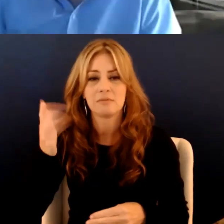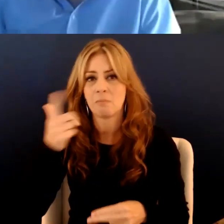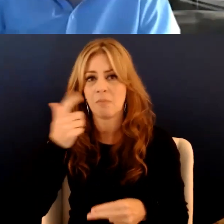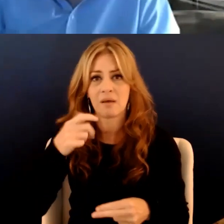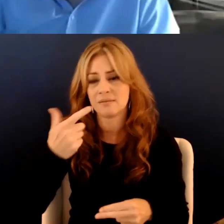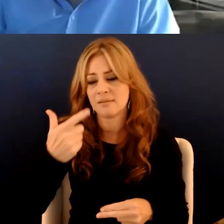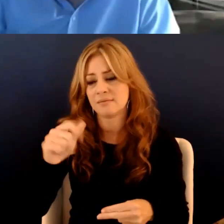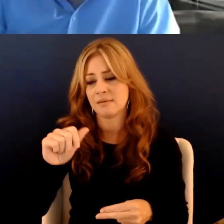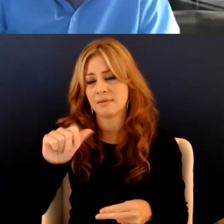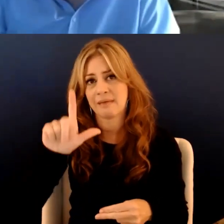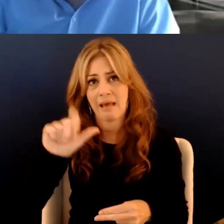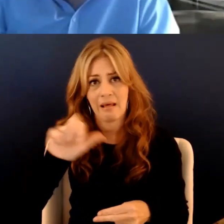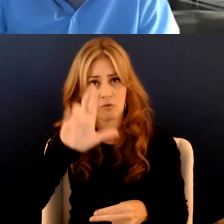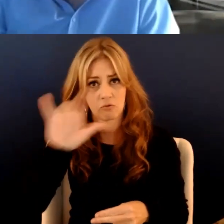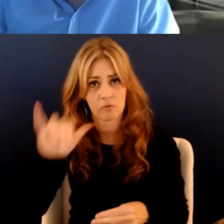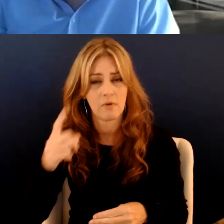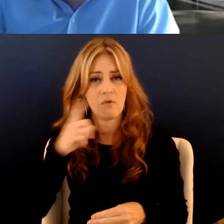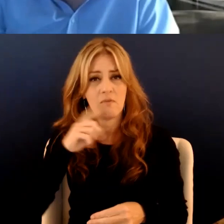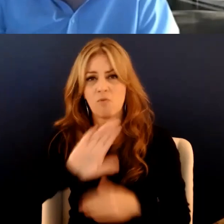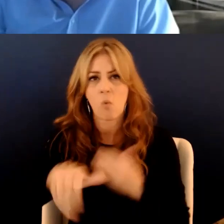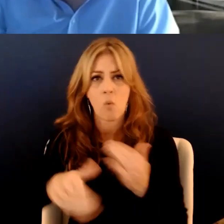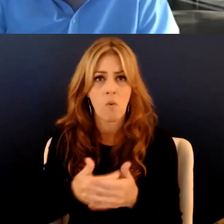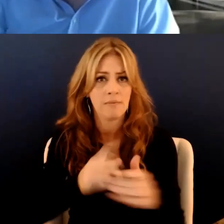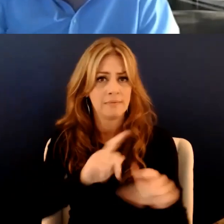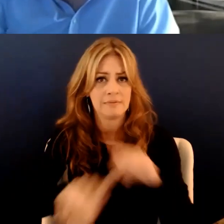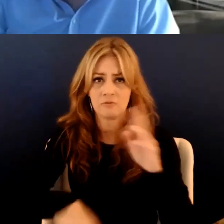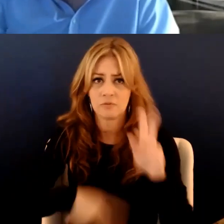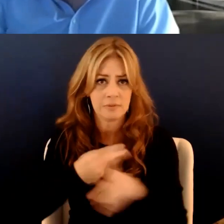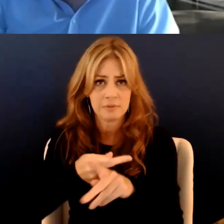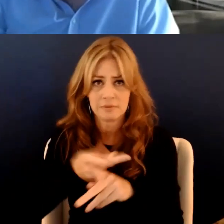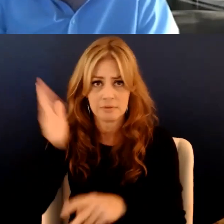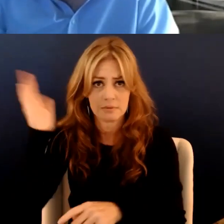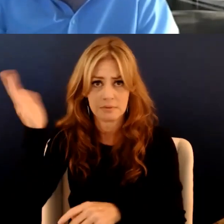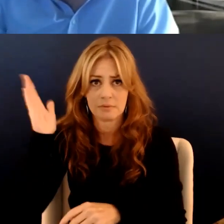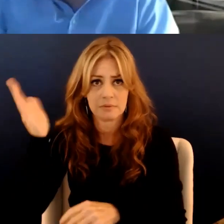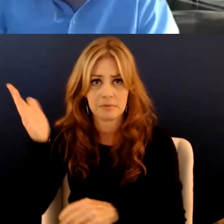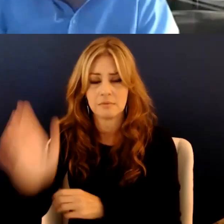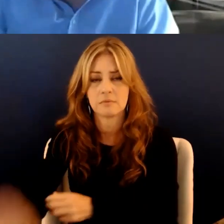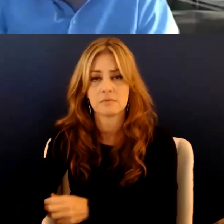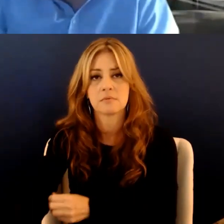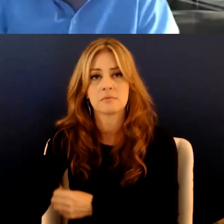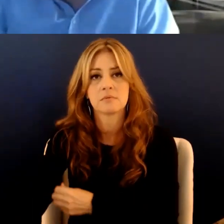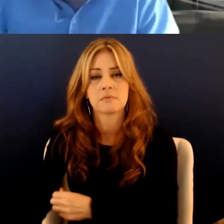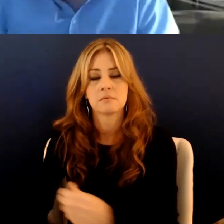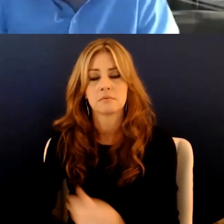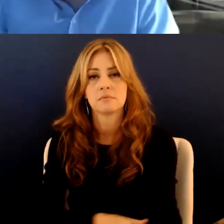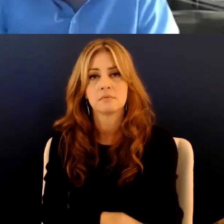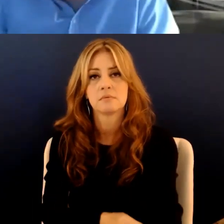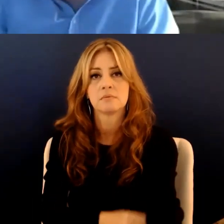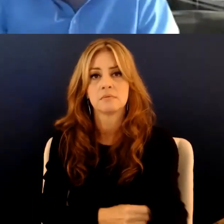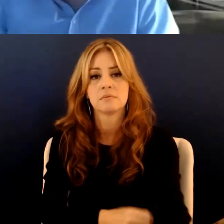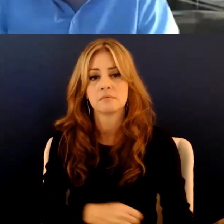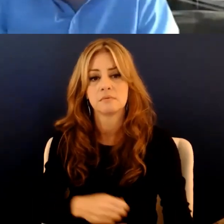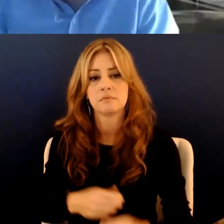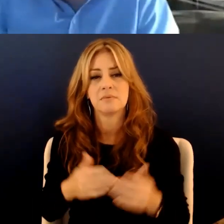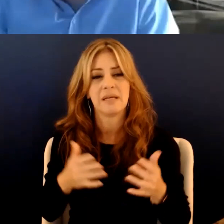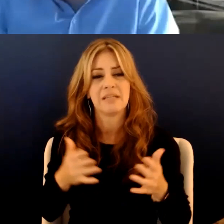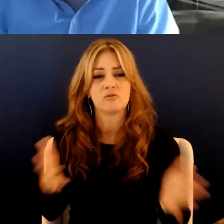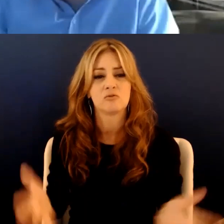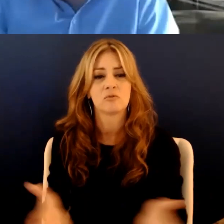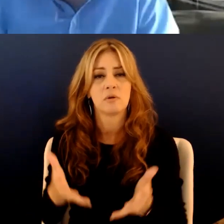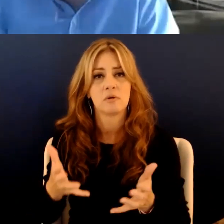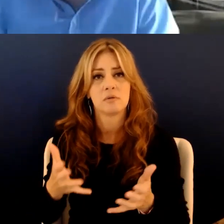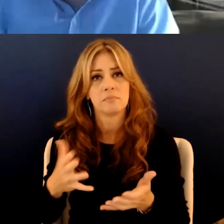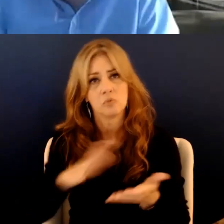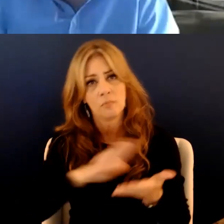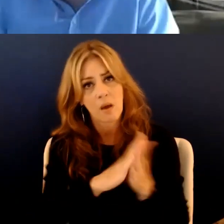of all forms of presentations, driven initially by the creative